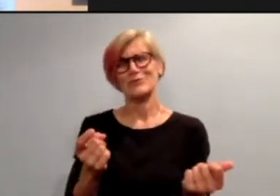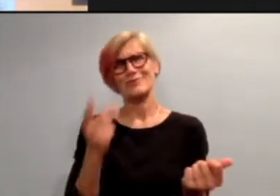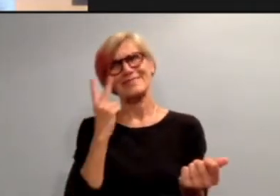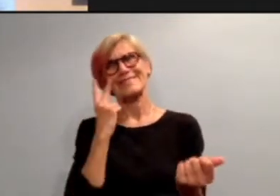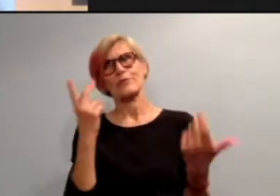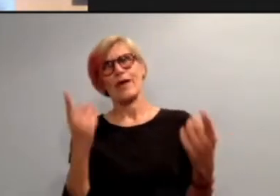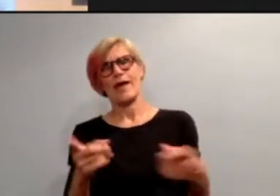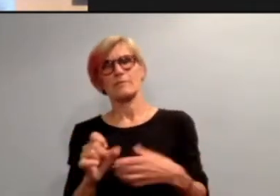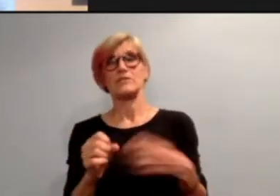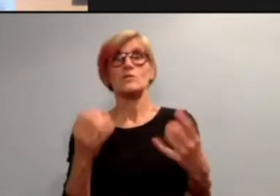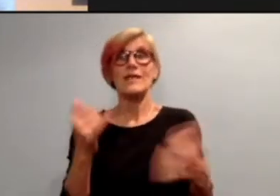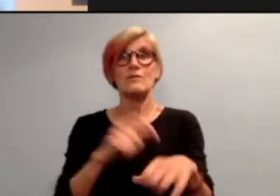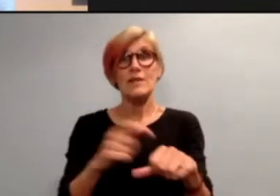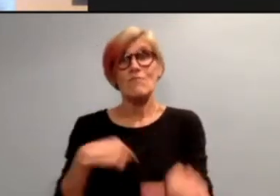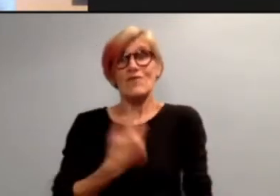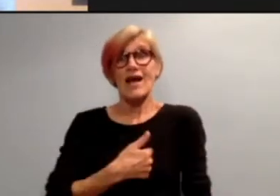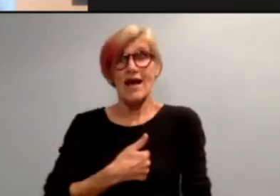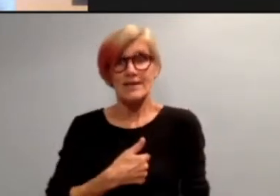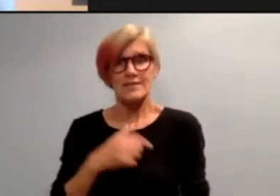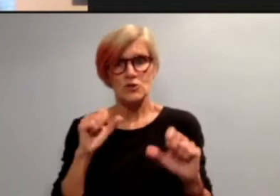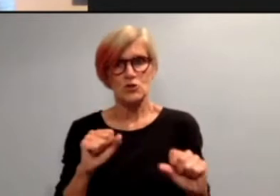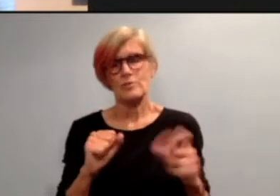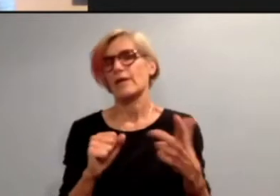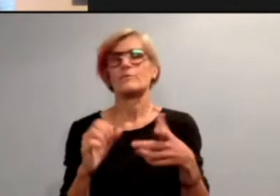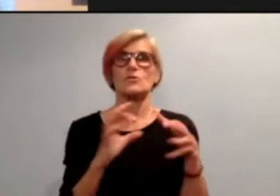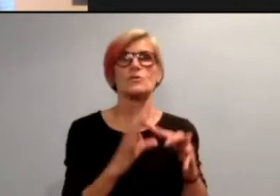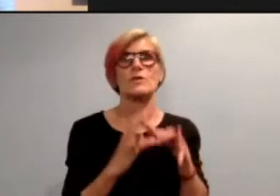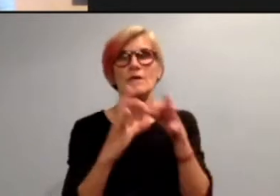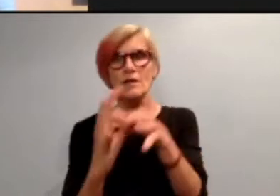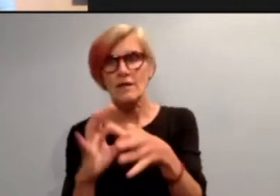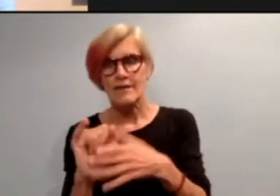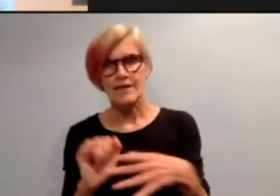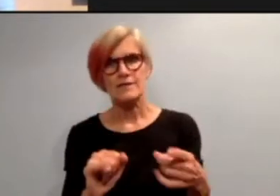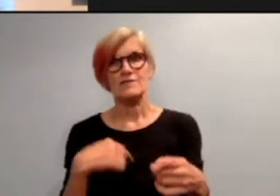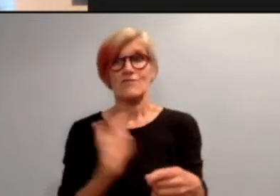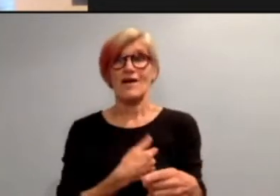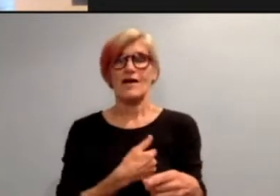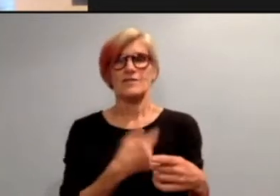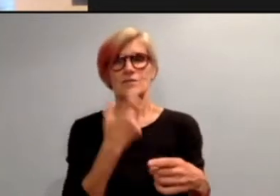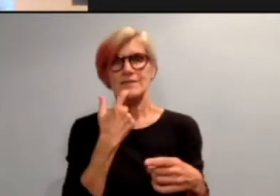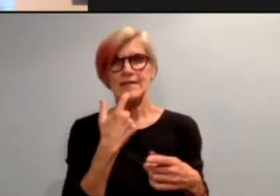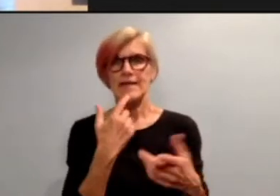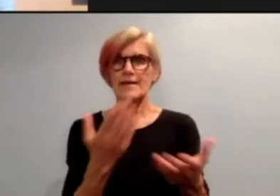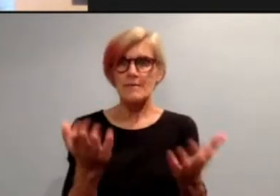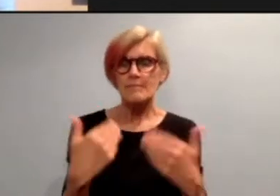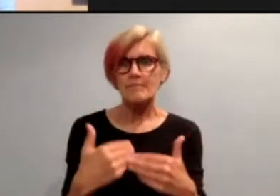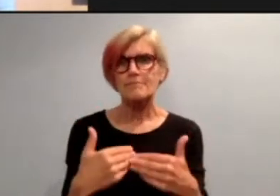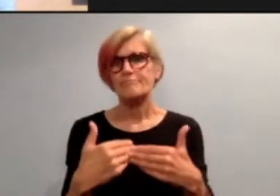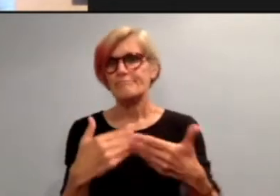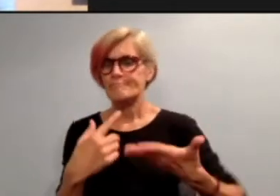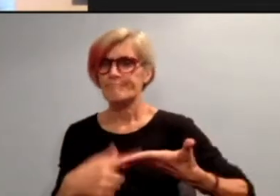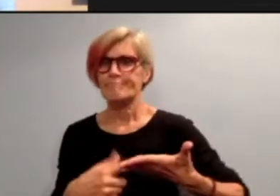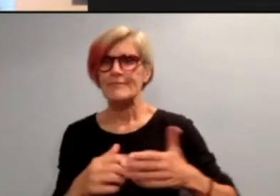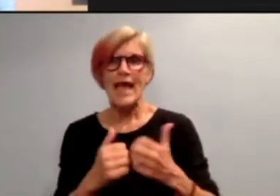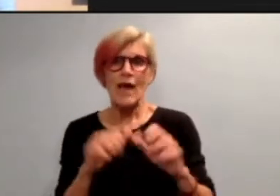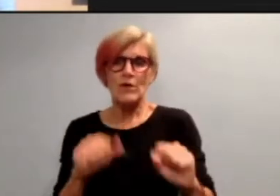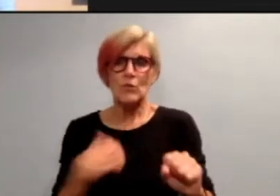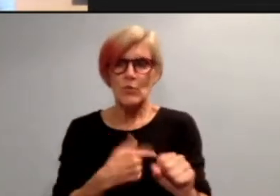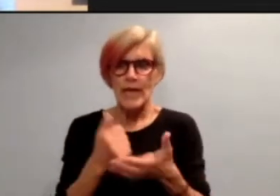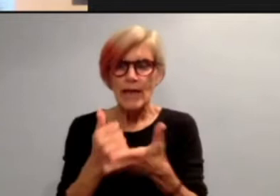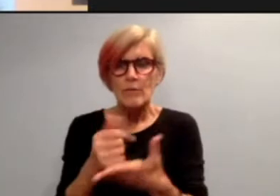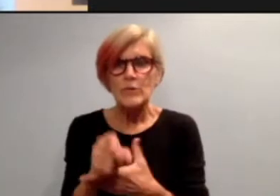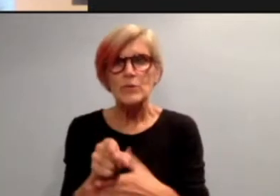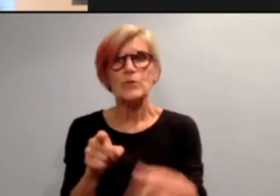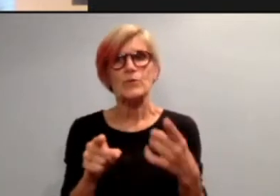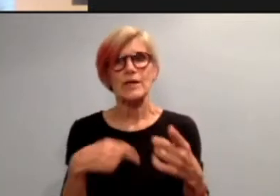for us to be able to bridge that gap. Now it's time for us to be able to say, come forward, talk about it, How can we help you? And we're here to